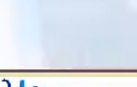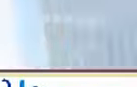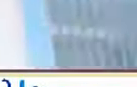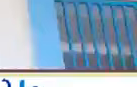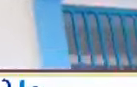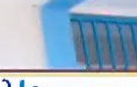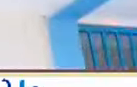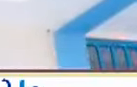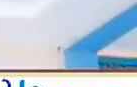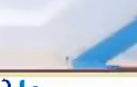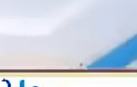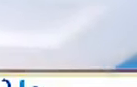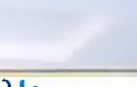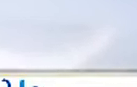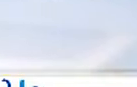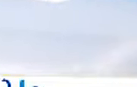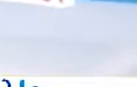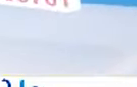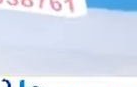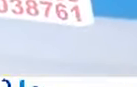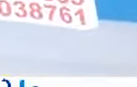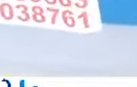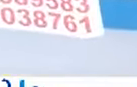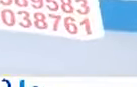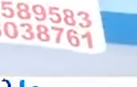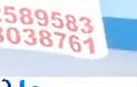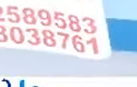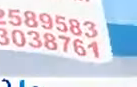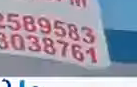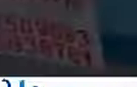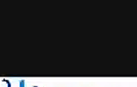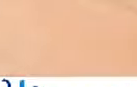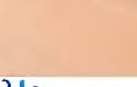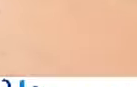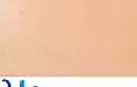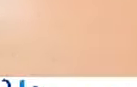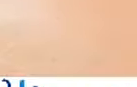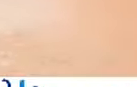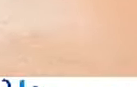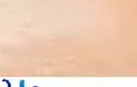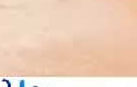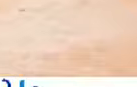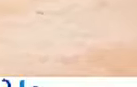258-9583. Kon gaaj daw len gaaw legui legui Central Boutin fofu kessel.